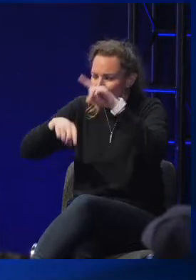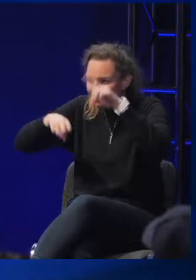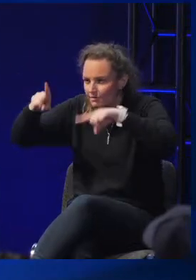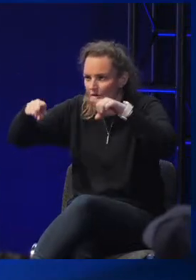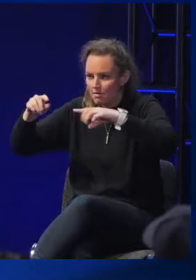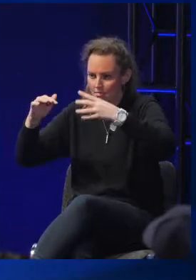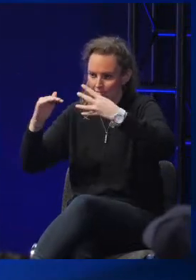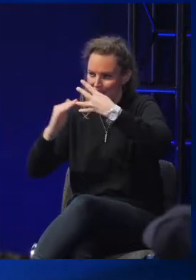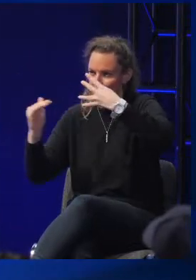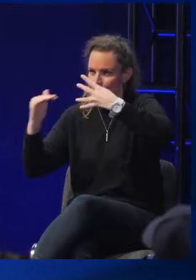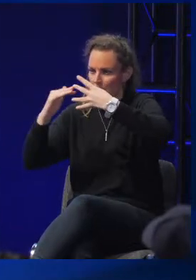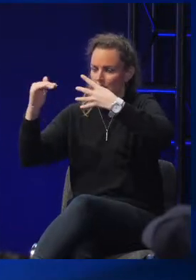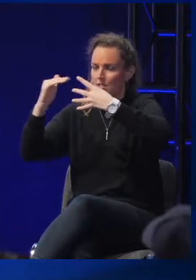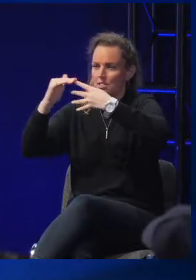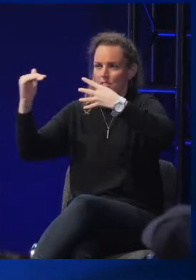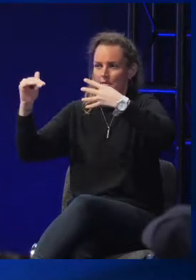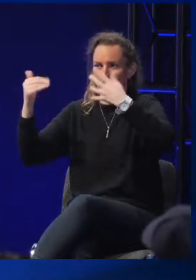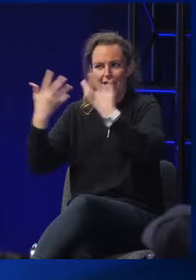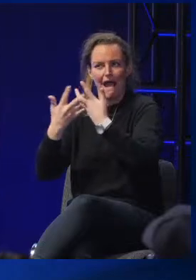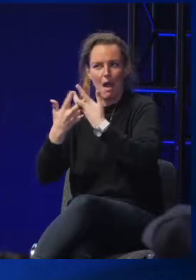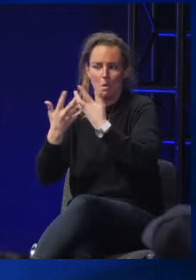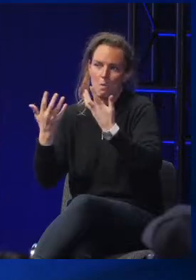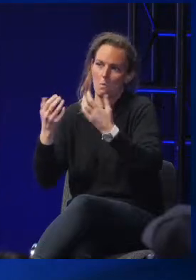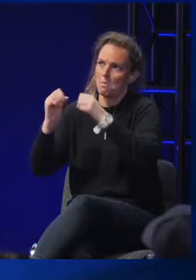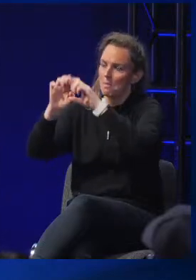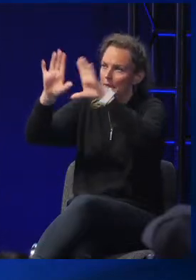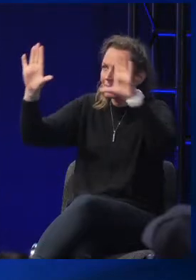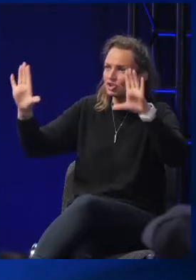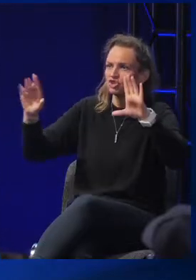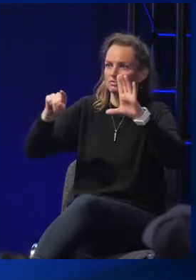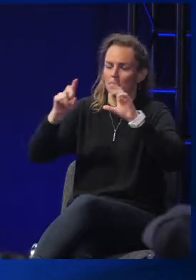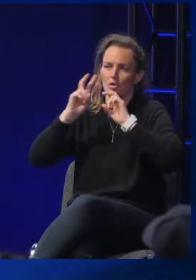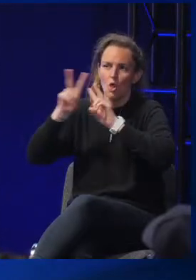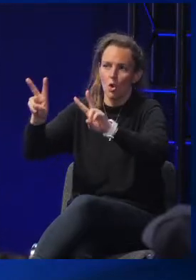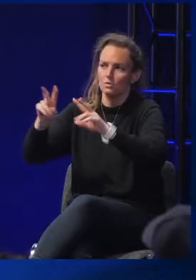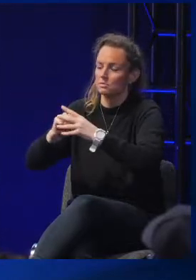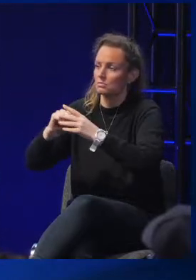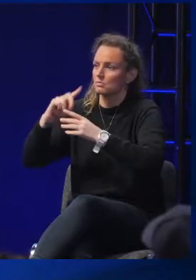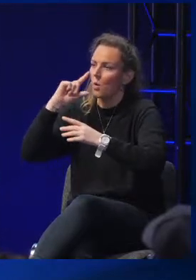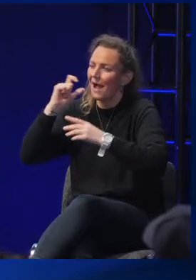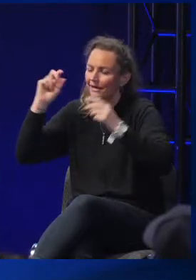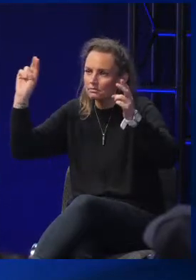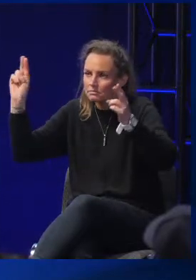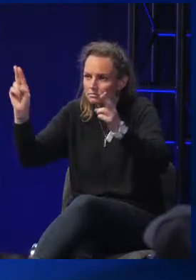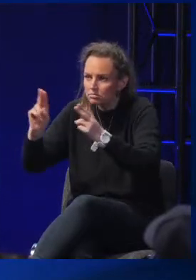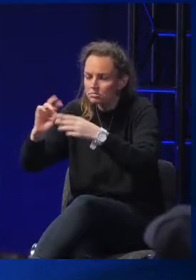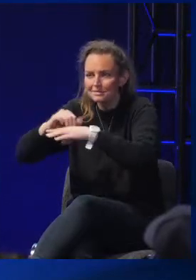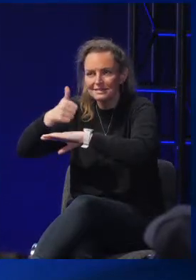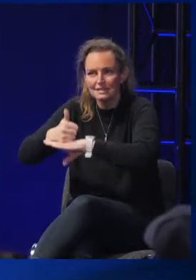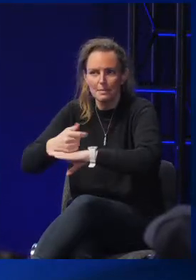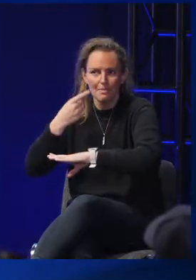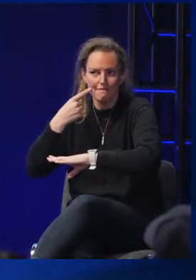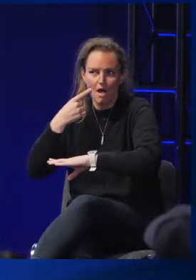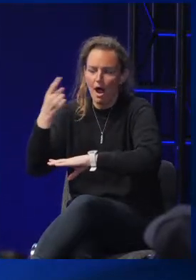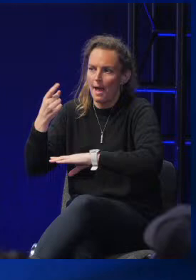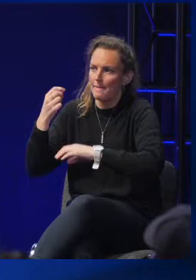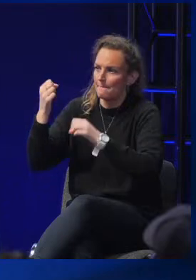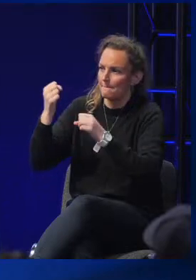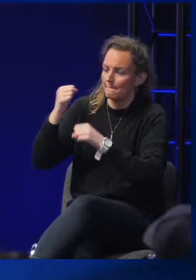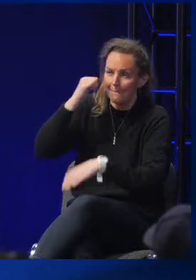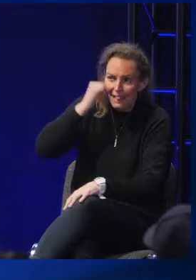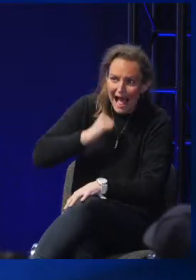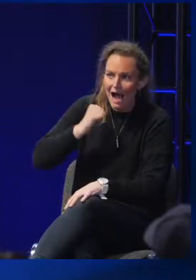by frequencies, it could be, I could simplify it to like blacks and grays